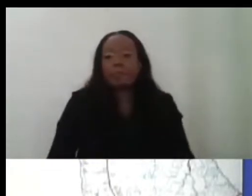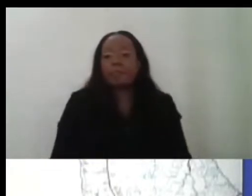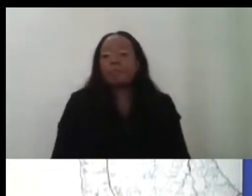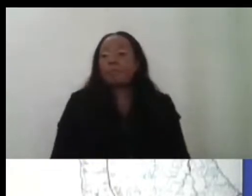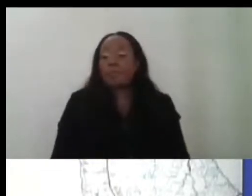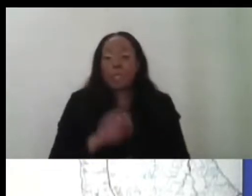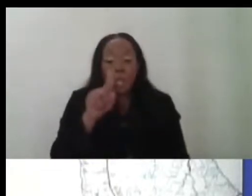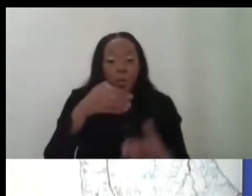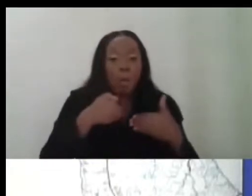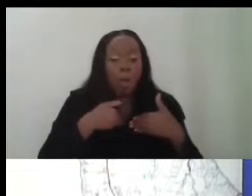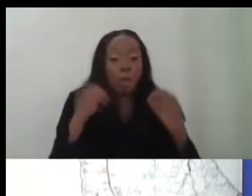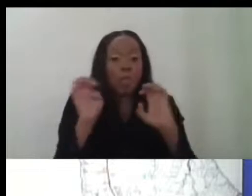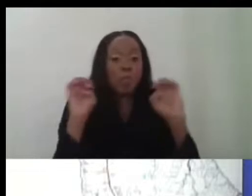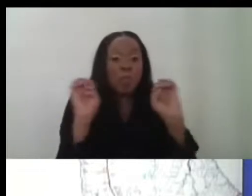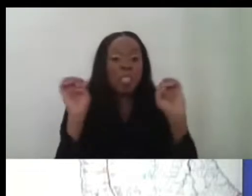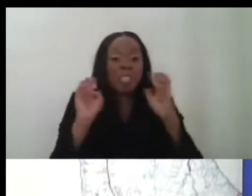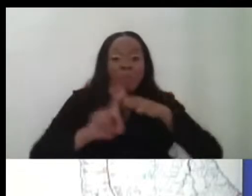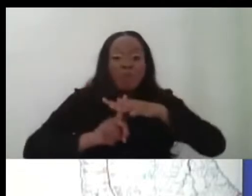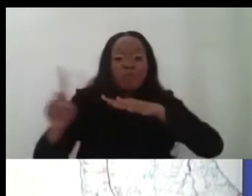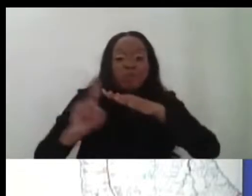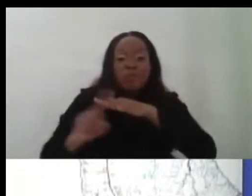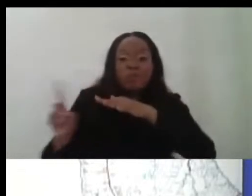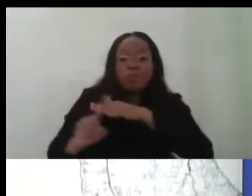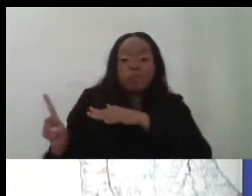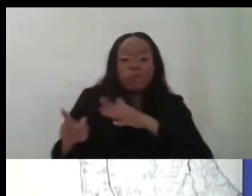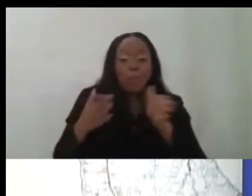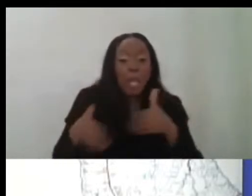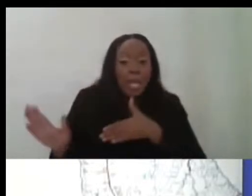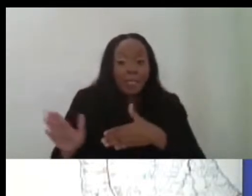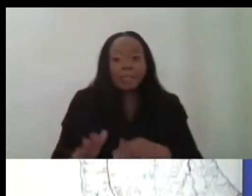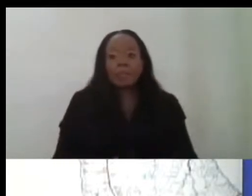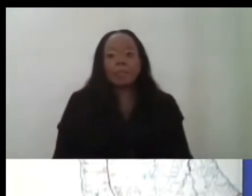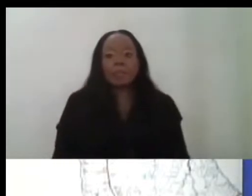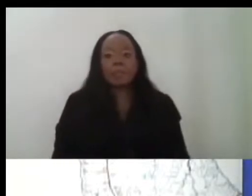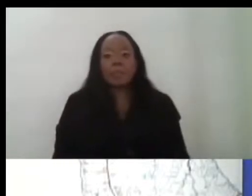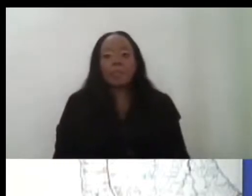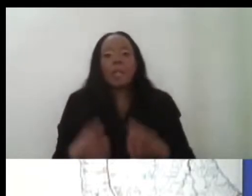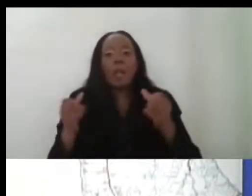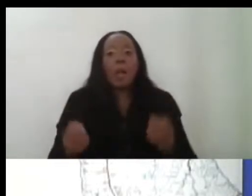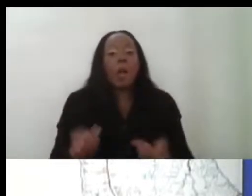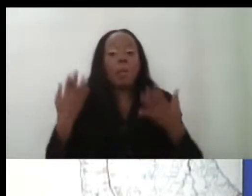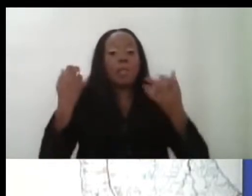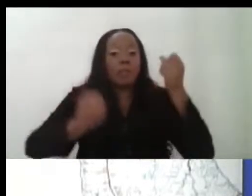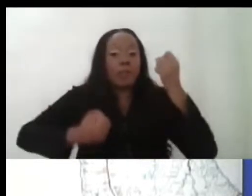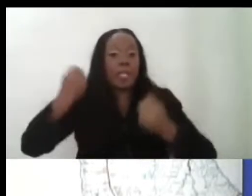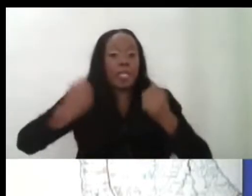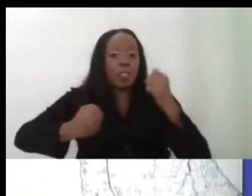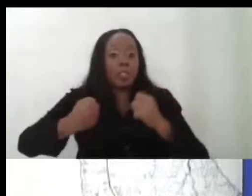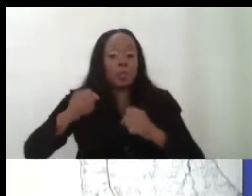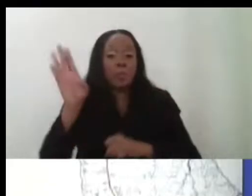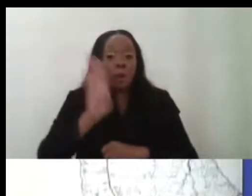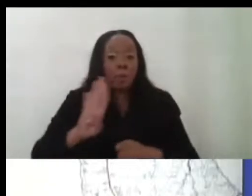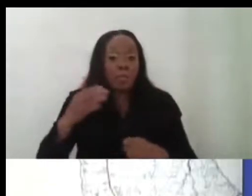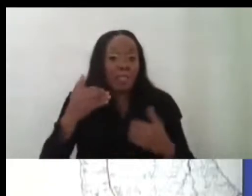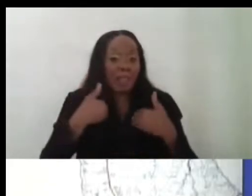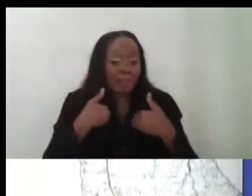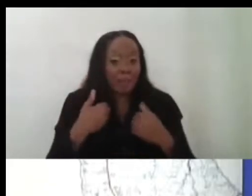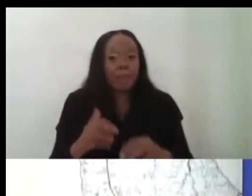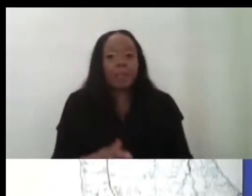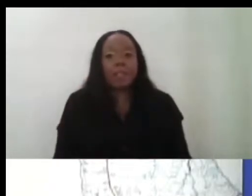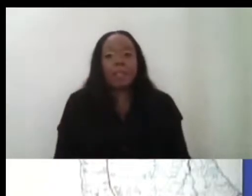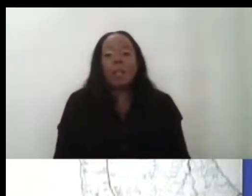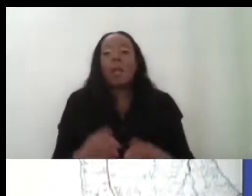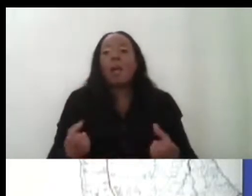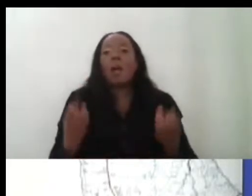evacuation plans? Where you evacuating to? How many vehicles do we have in the whole of Barbados? How many Bobcats we have in government and then privately, how